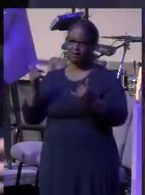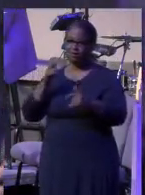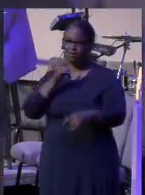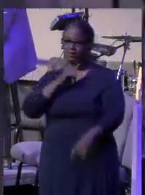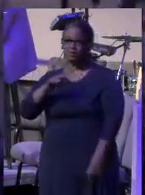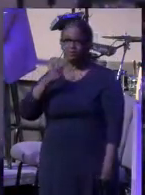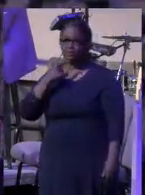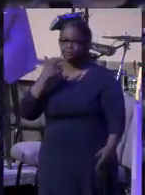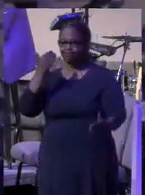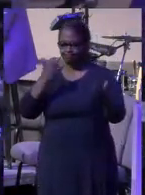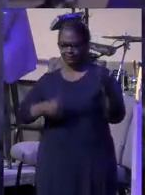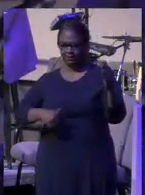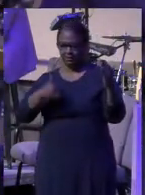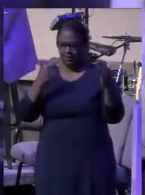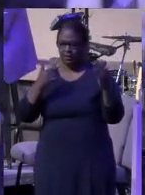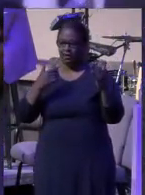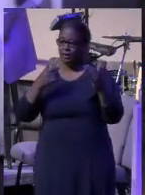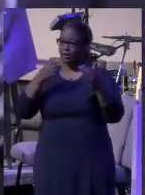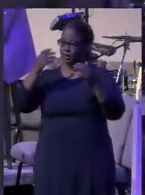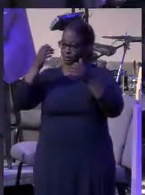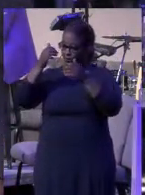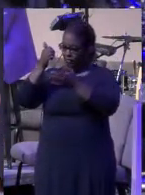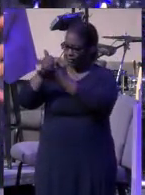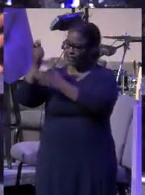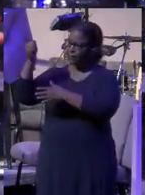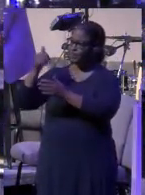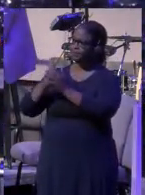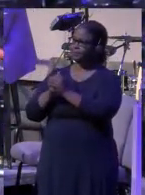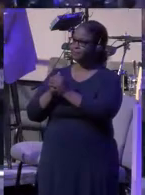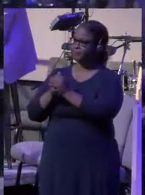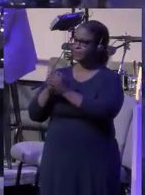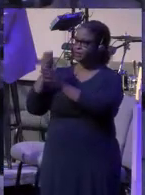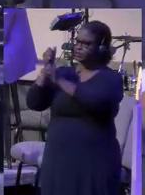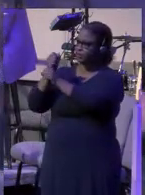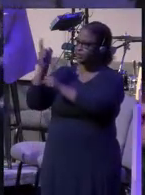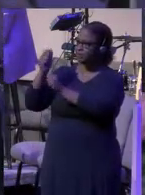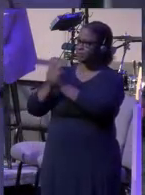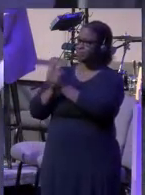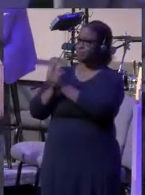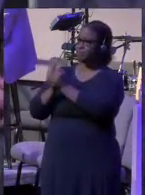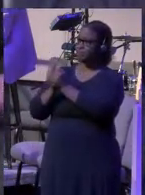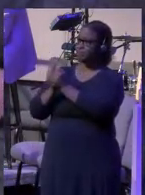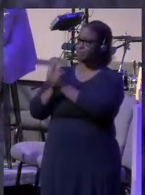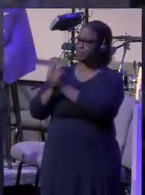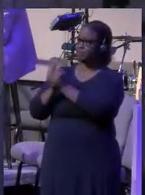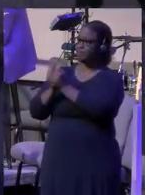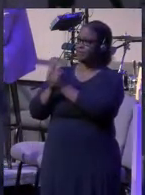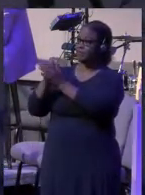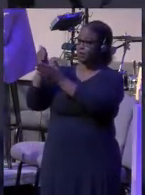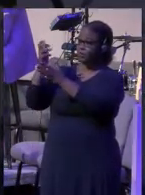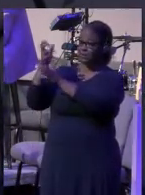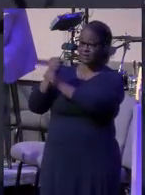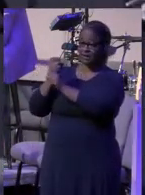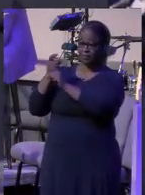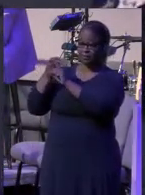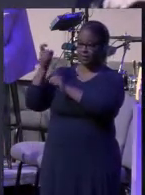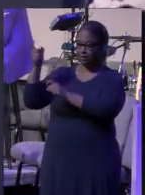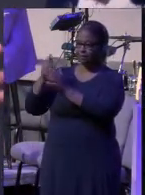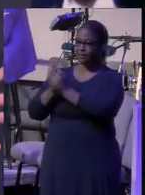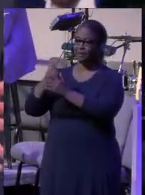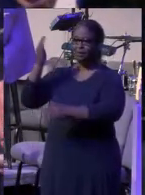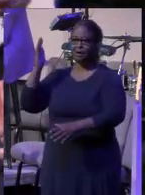of me. You can trust me. The Lord says, learn of me and receive from me. And God wants